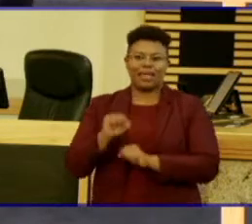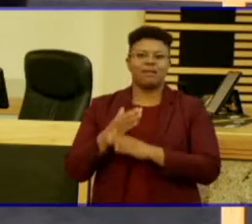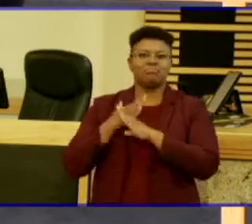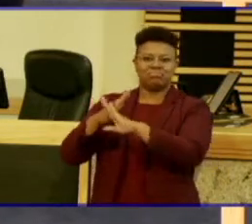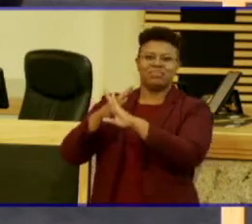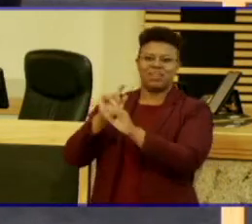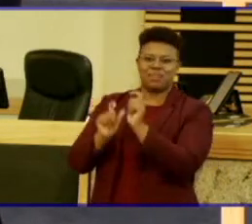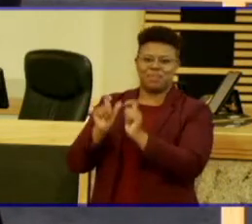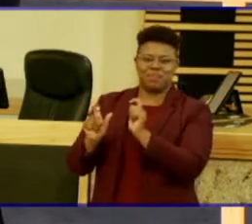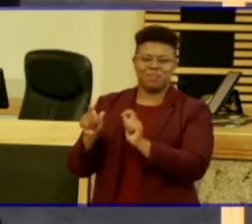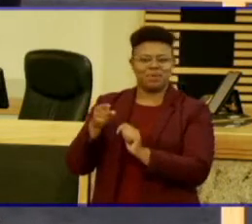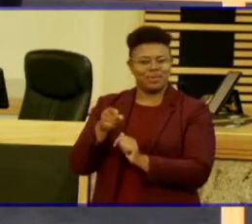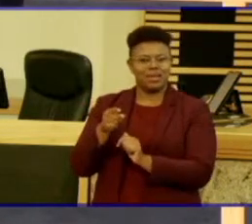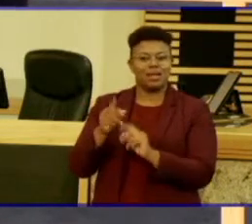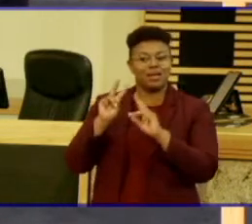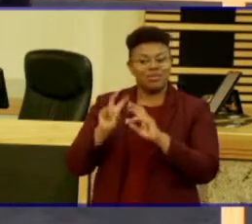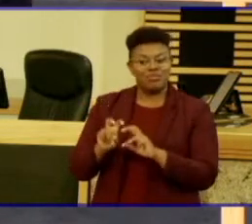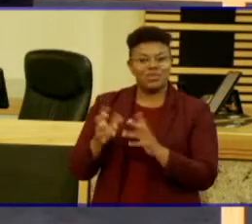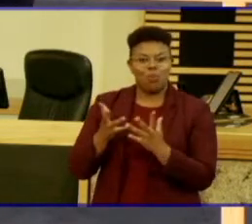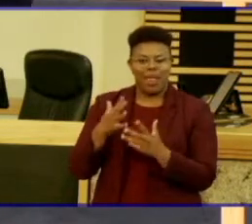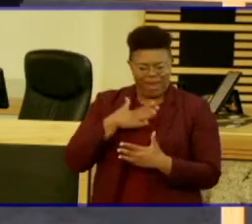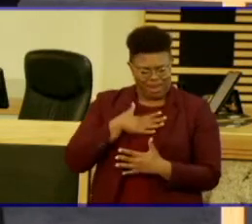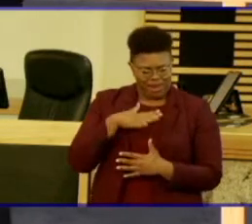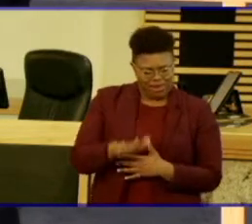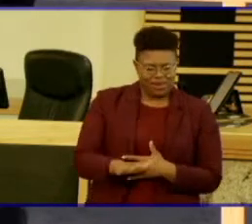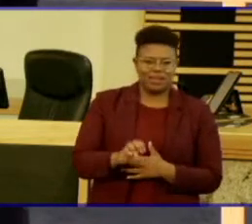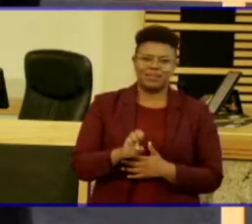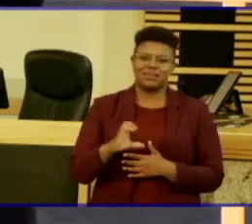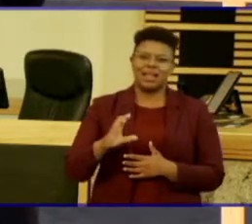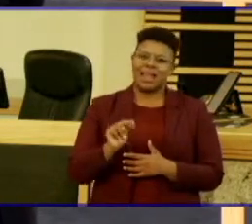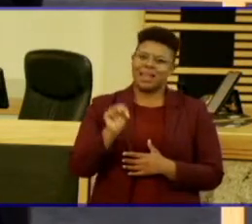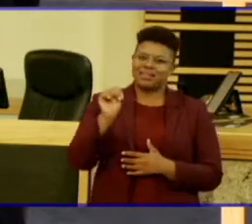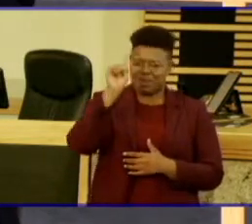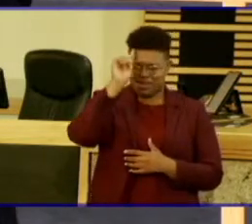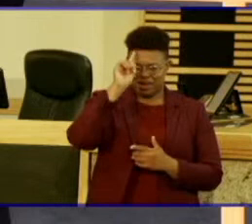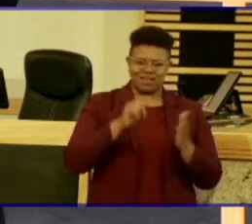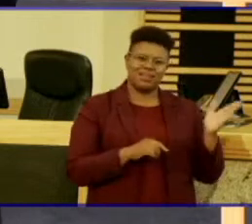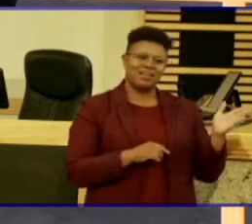people, it was also researched in our province, in Nelson Mandela.